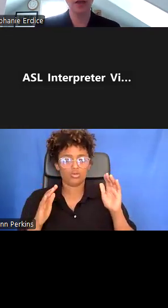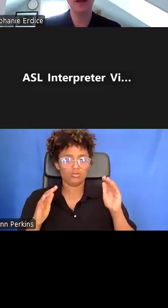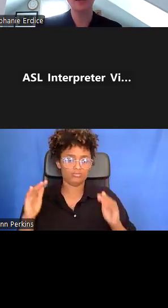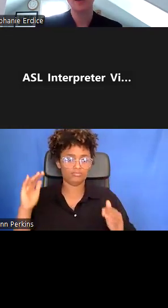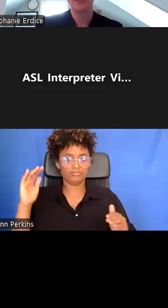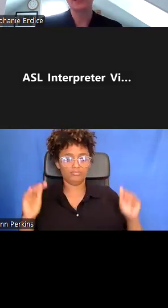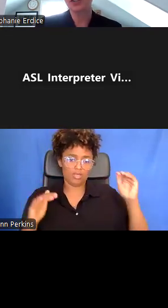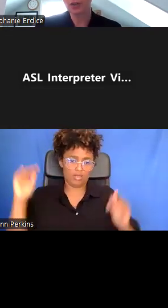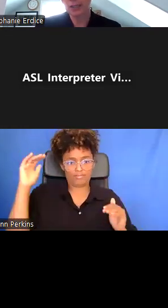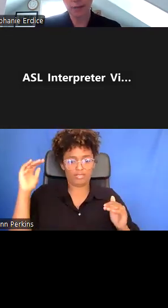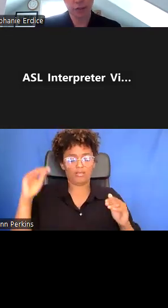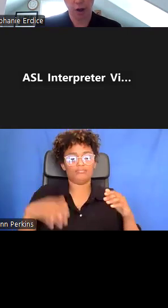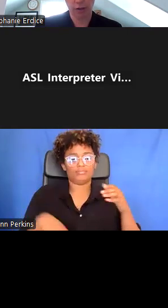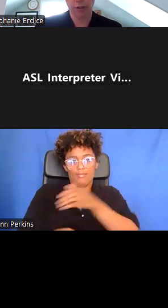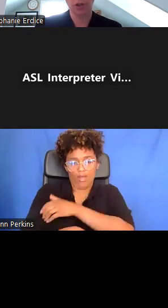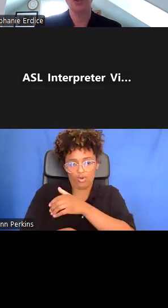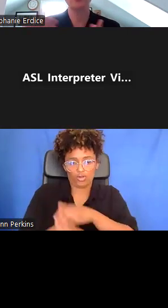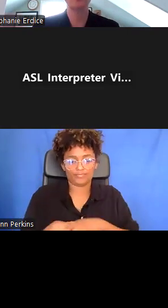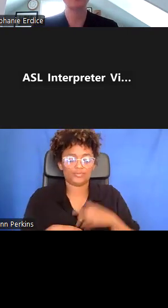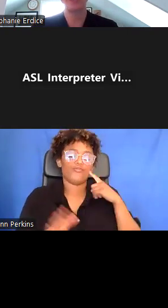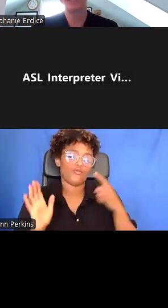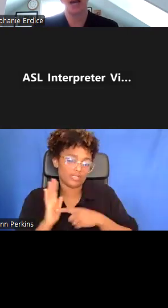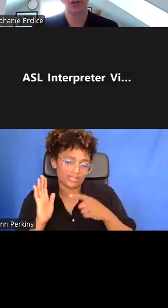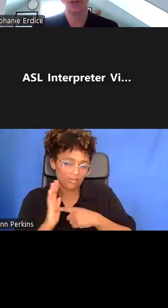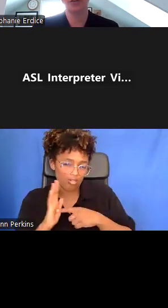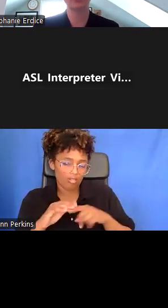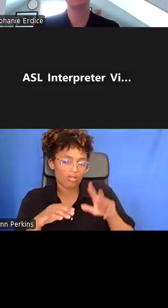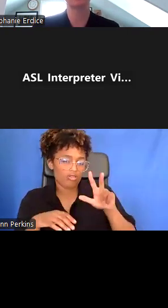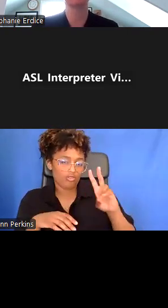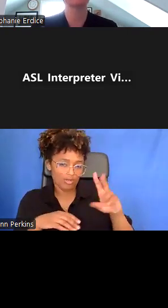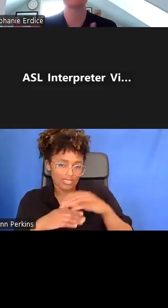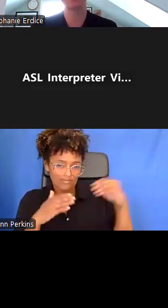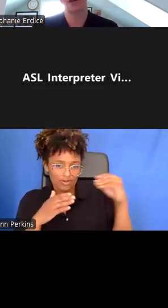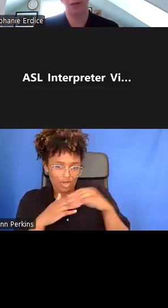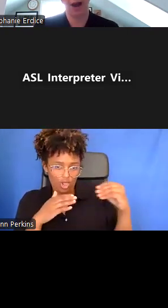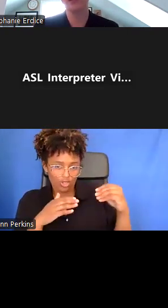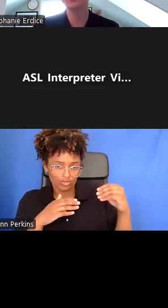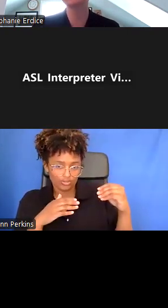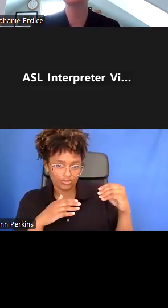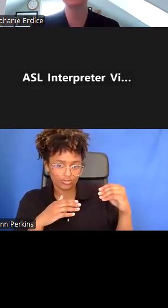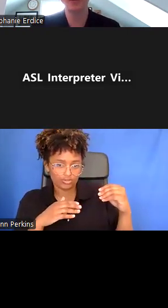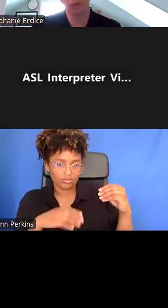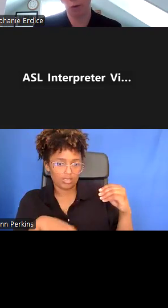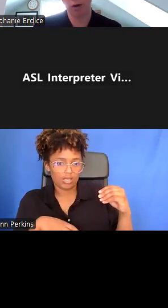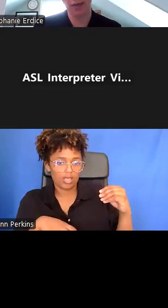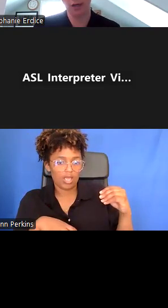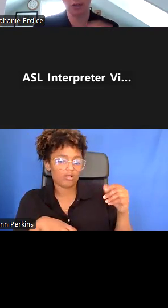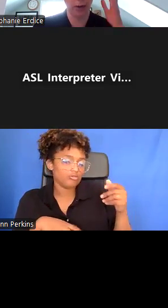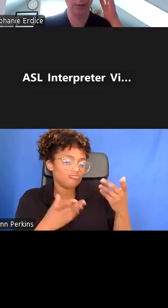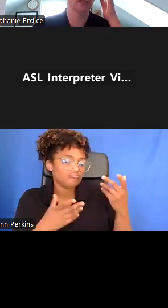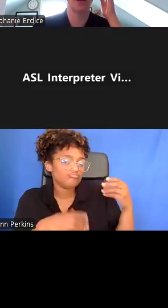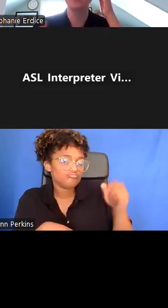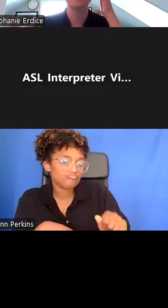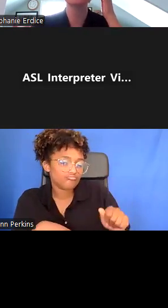20%, so like it's $37. You have cash on you, so you want to throw down 45. So that's a little bit more